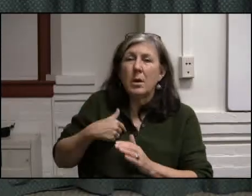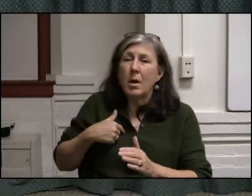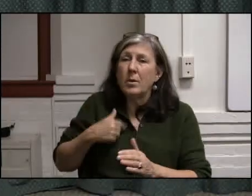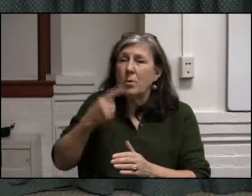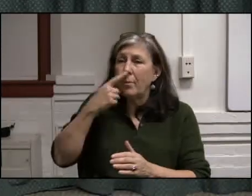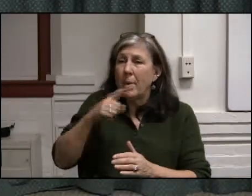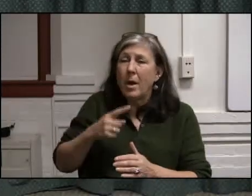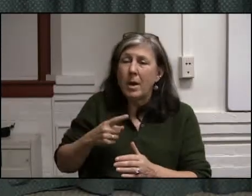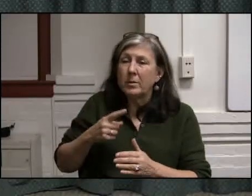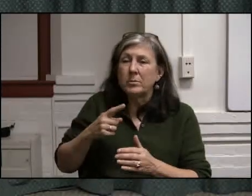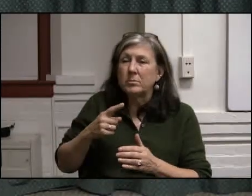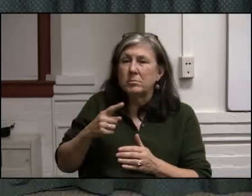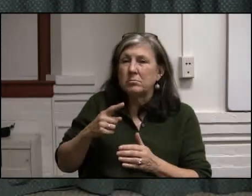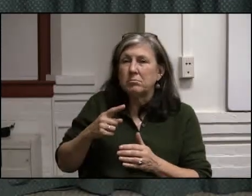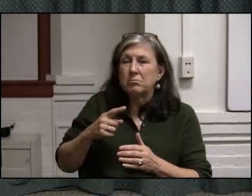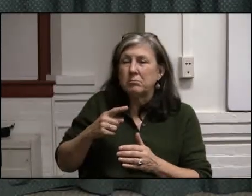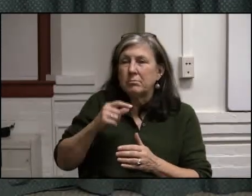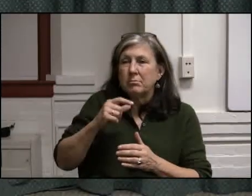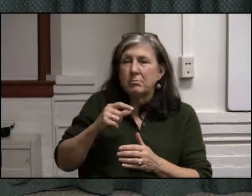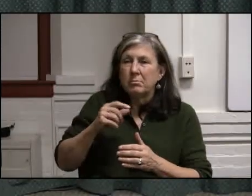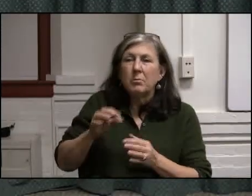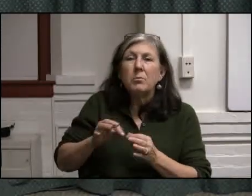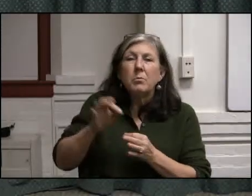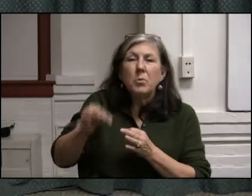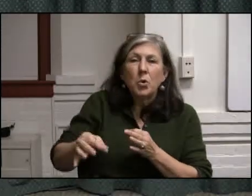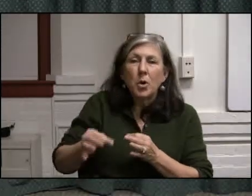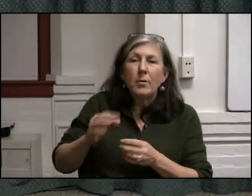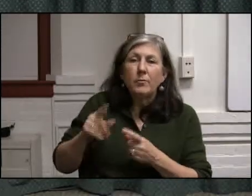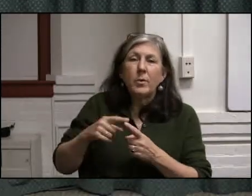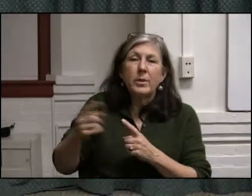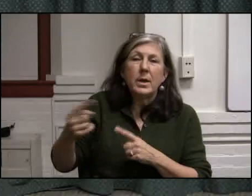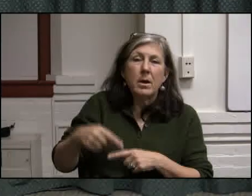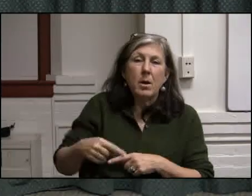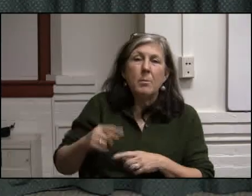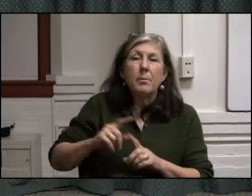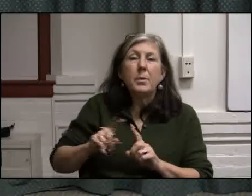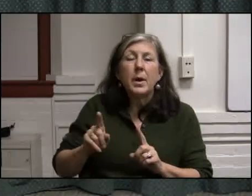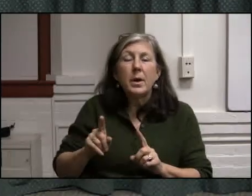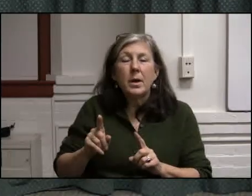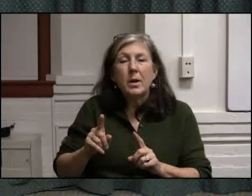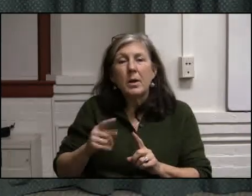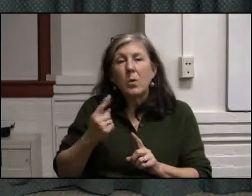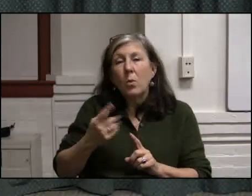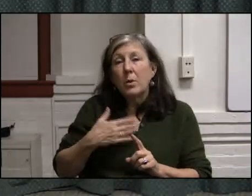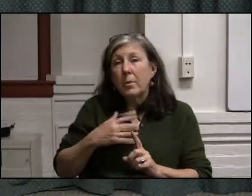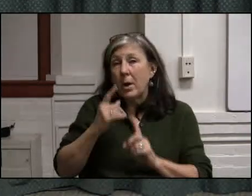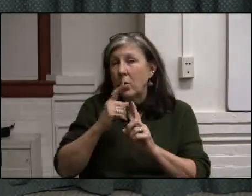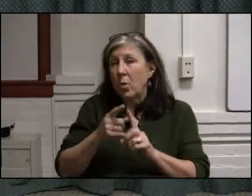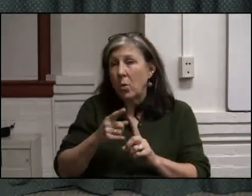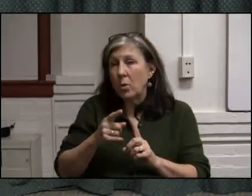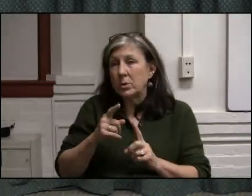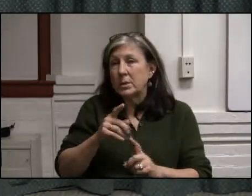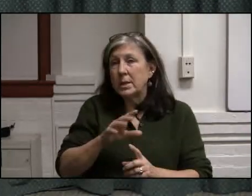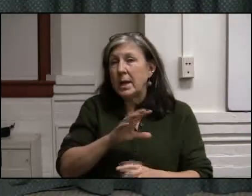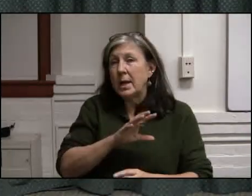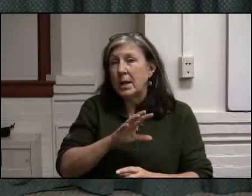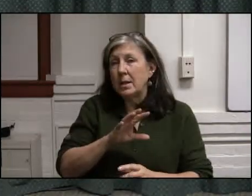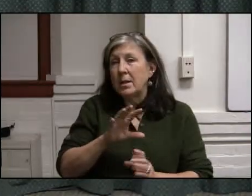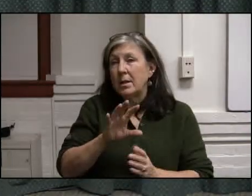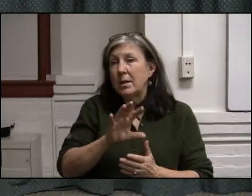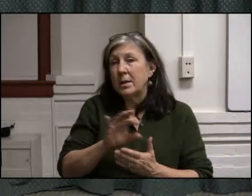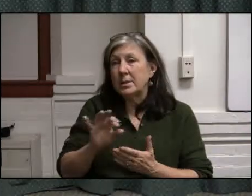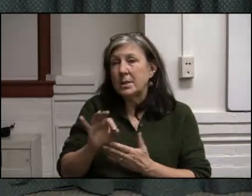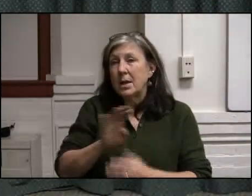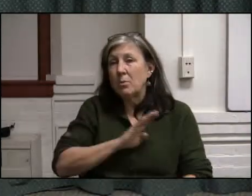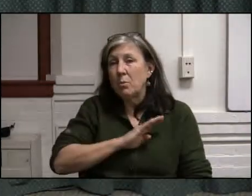But one of my goals in the select board roster is to have those